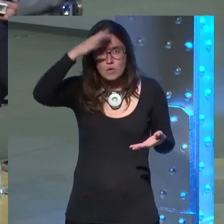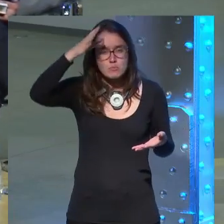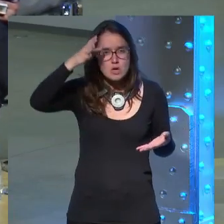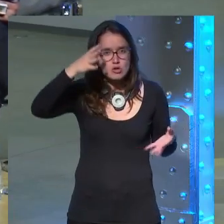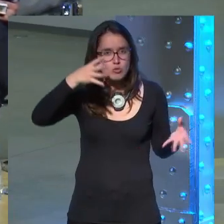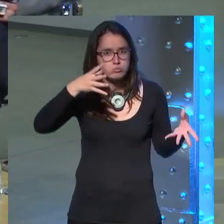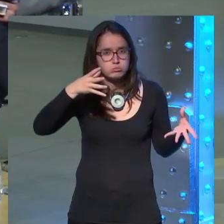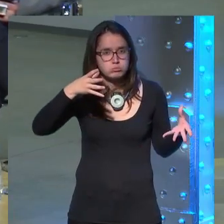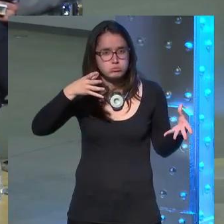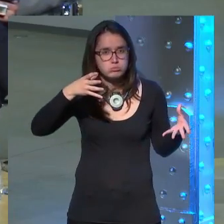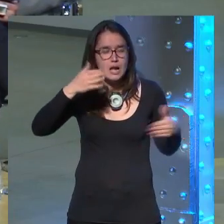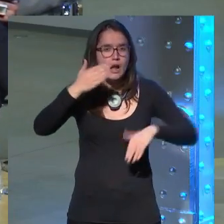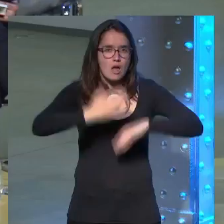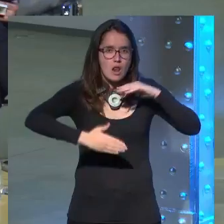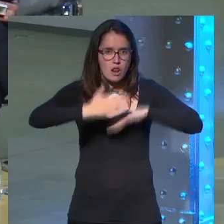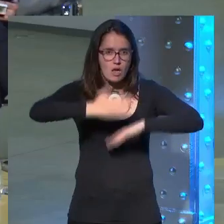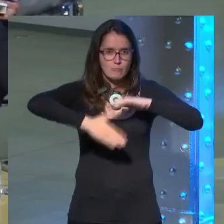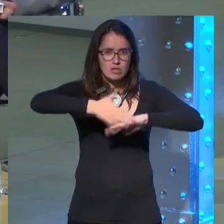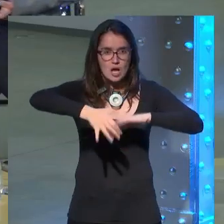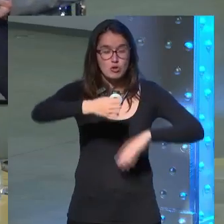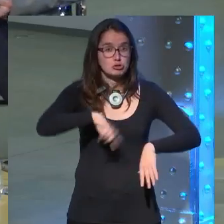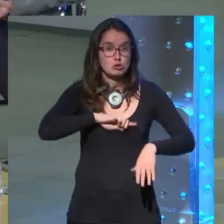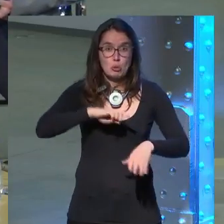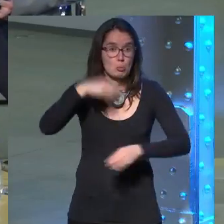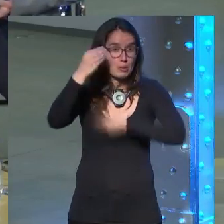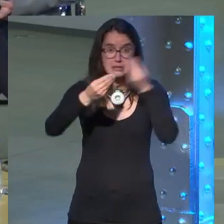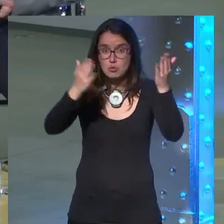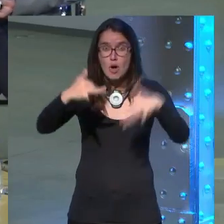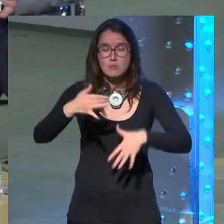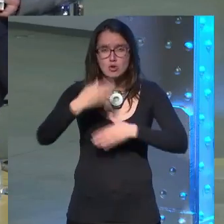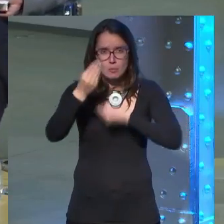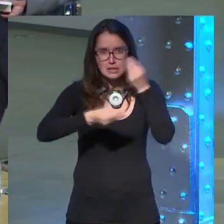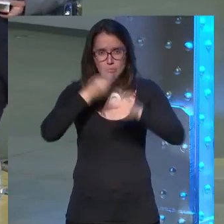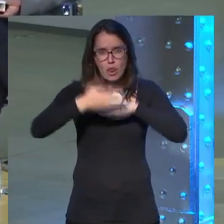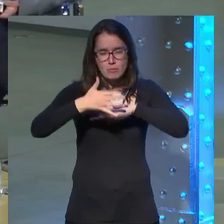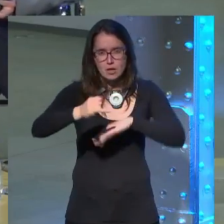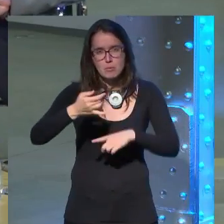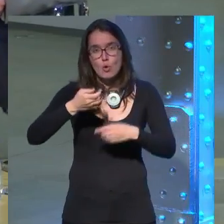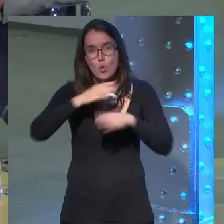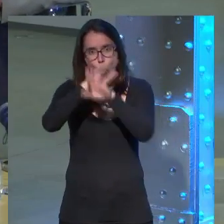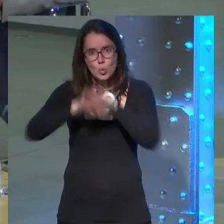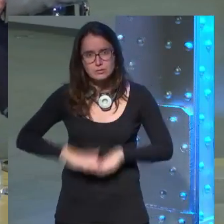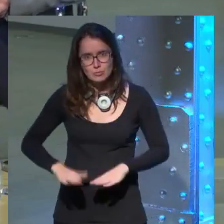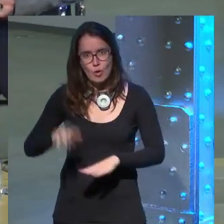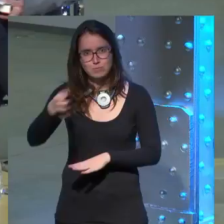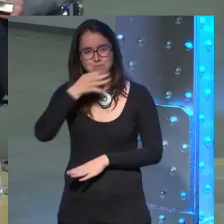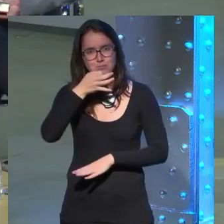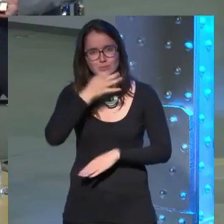our knowledge is much more limited than what we think. But you have the last word, okay?